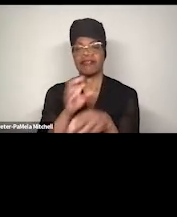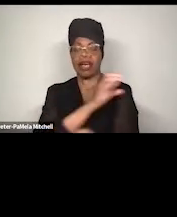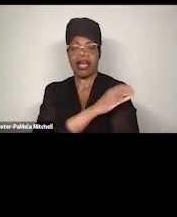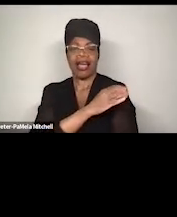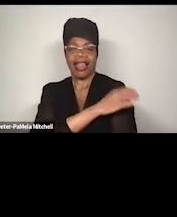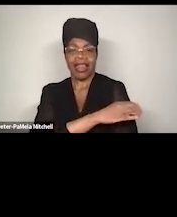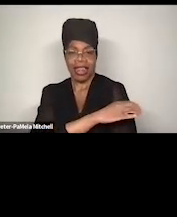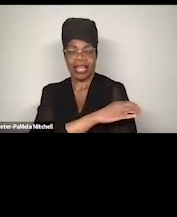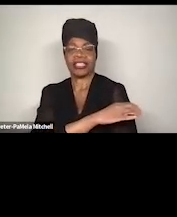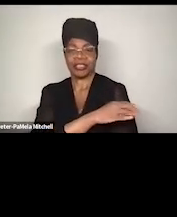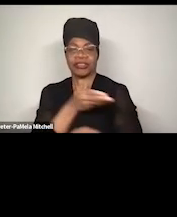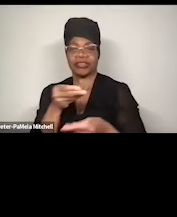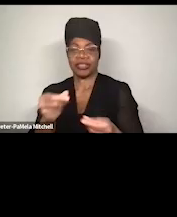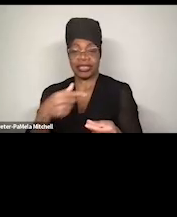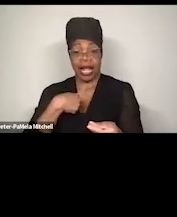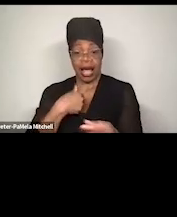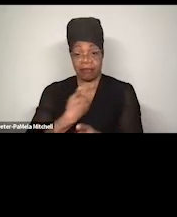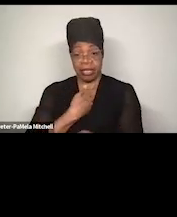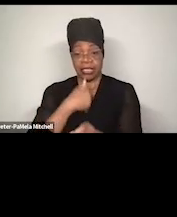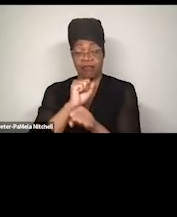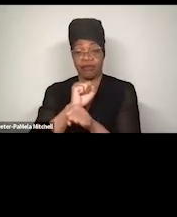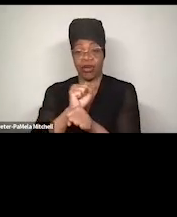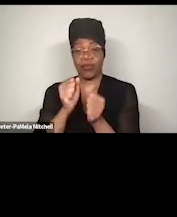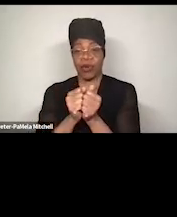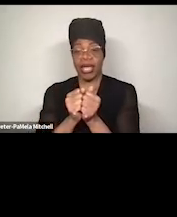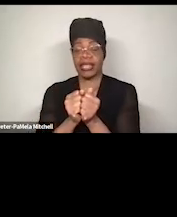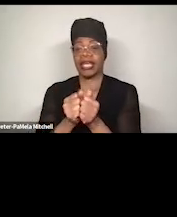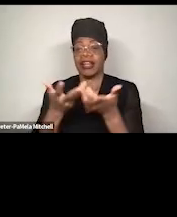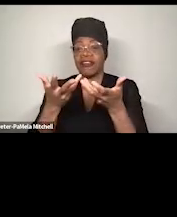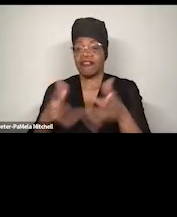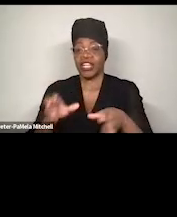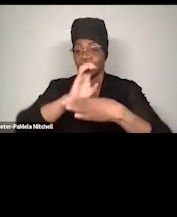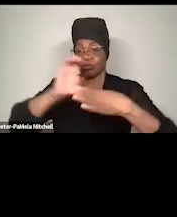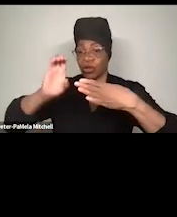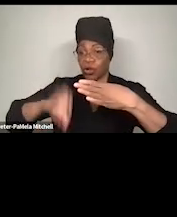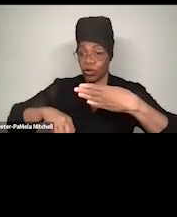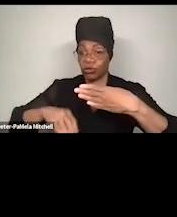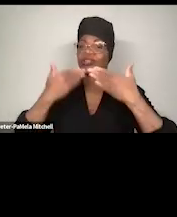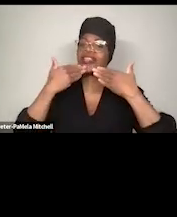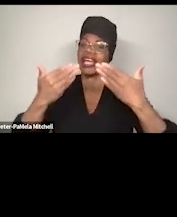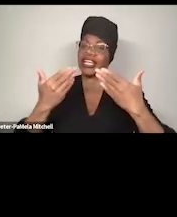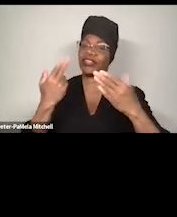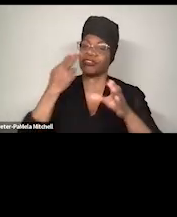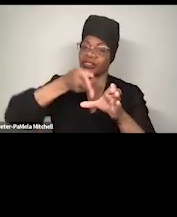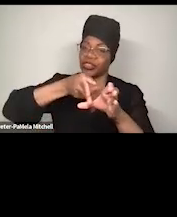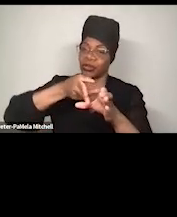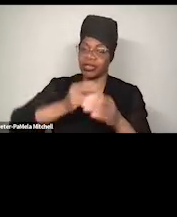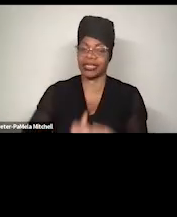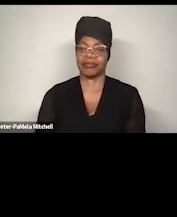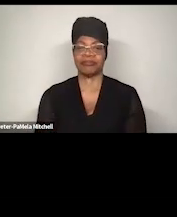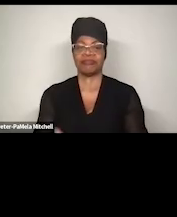with. And we'll wrap up with some takeaways. So thanks again for joining us today. We can go ahead to the next